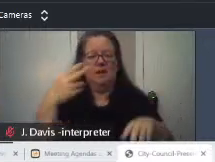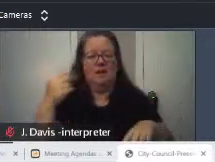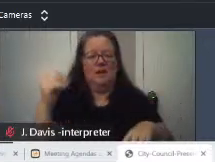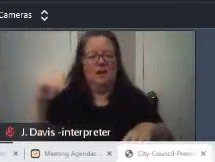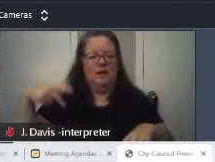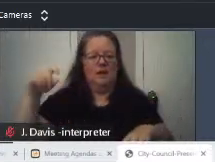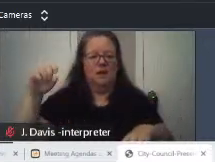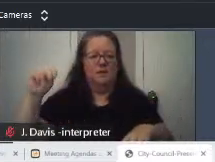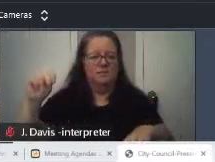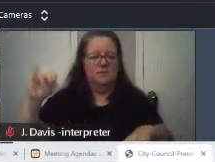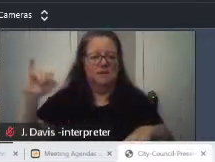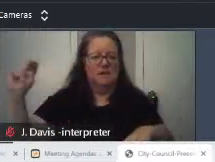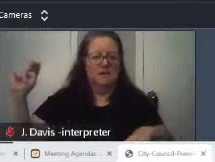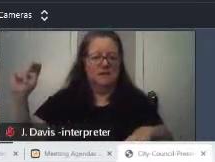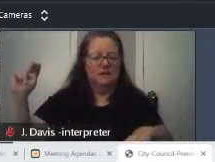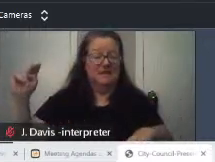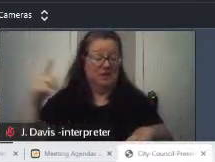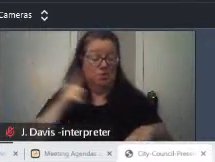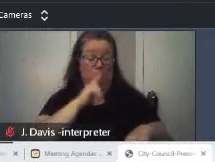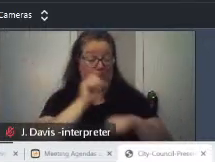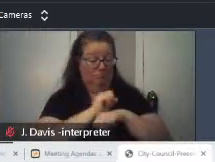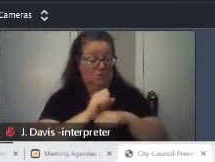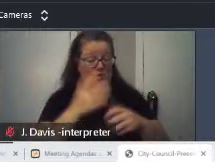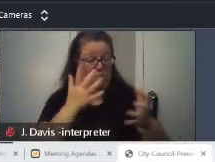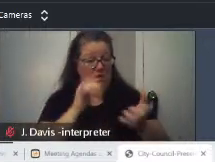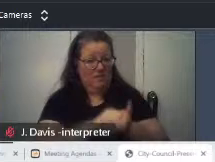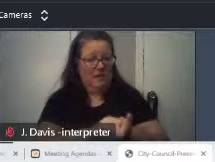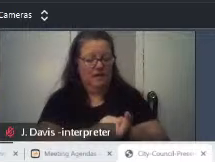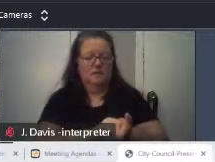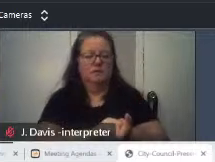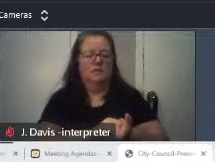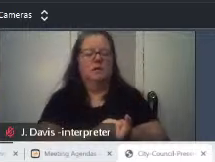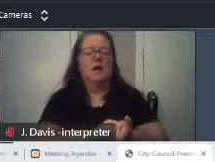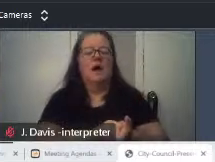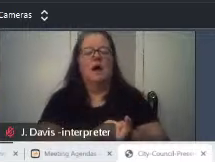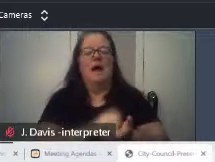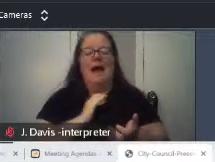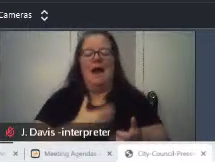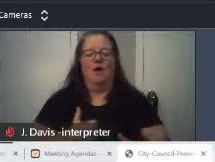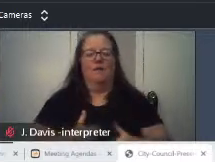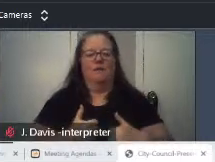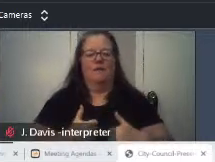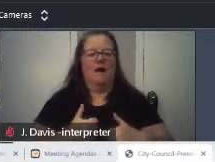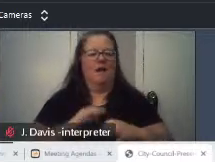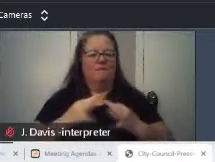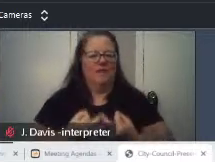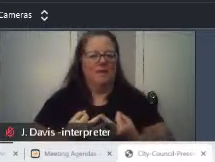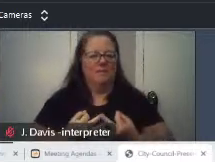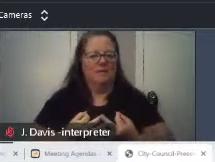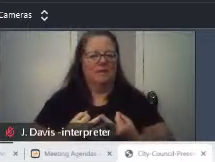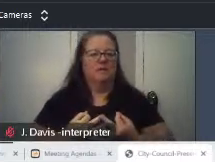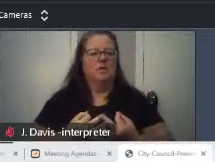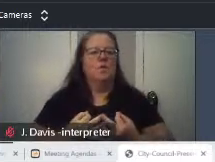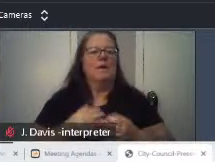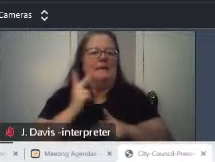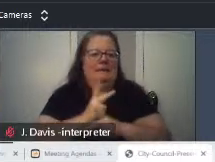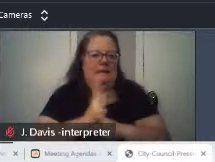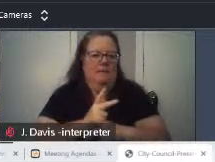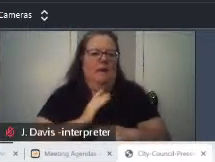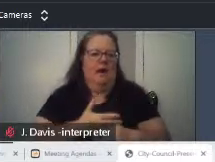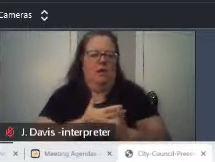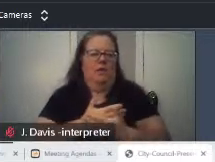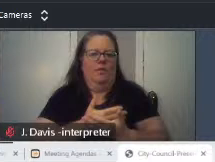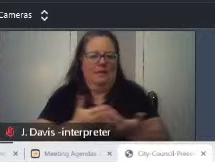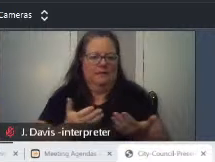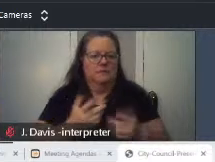want? And for the life cycle of it, you know, our family, we're long-term holders of assets too, but we still sell, right?